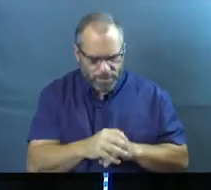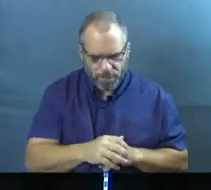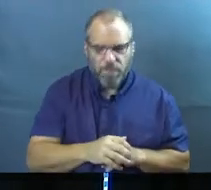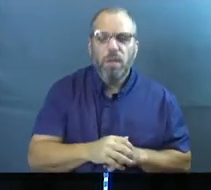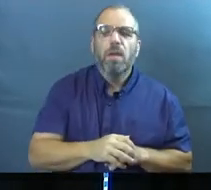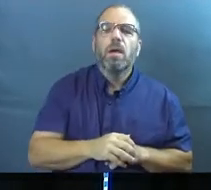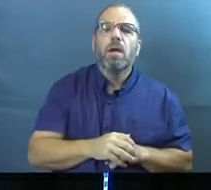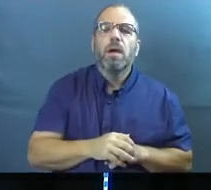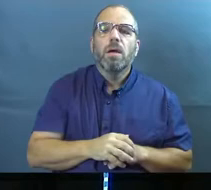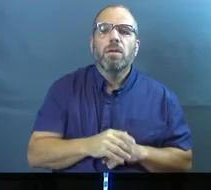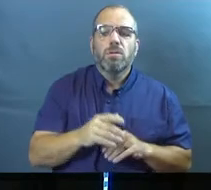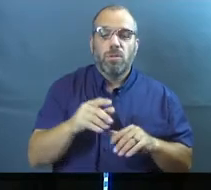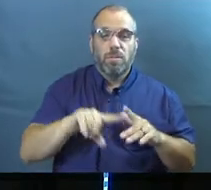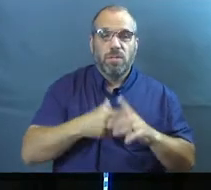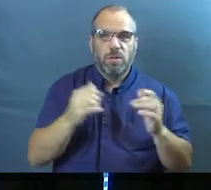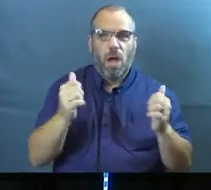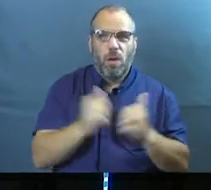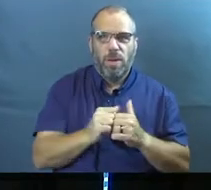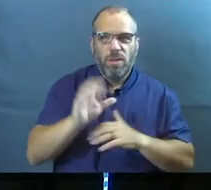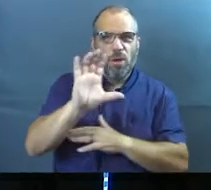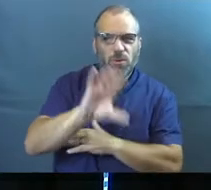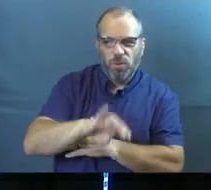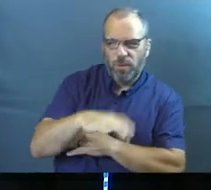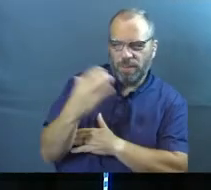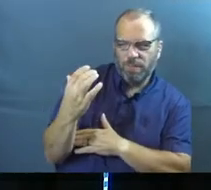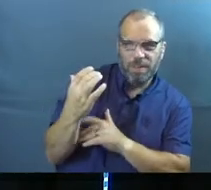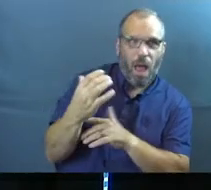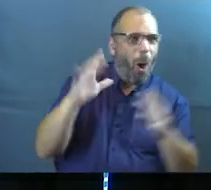let me start here with Christmas.